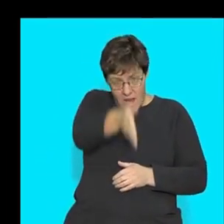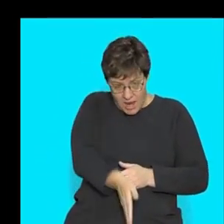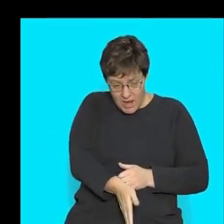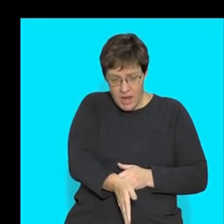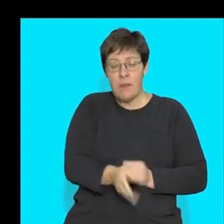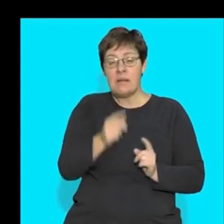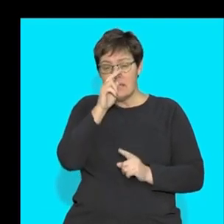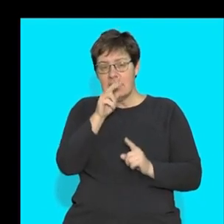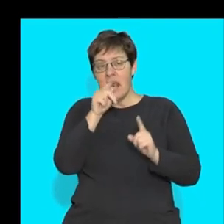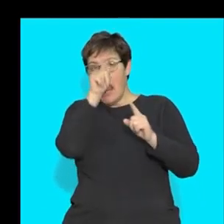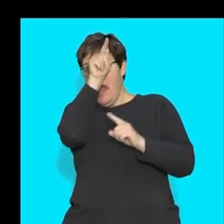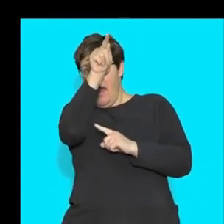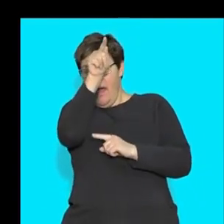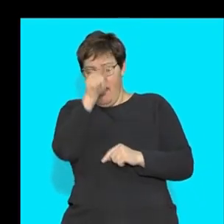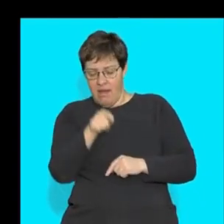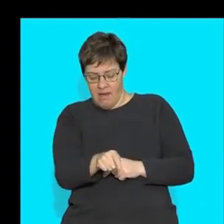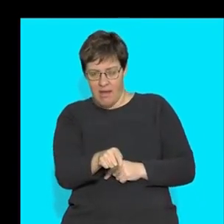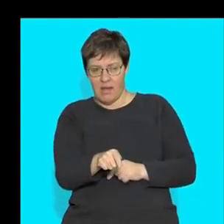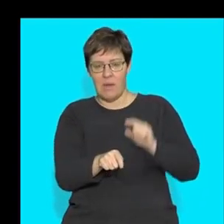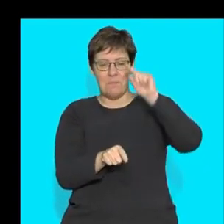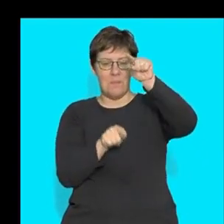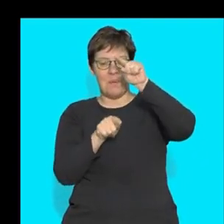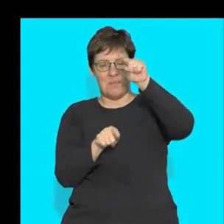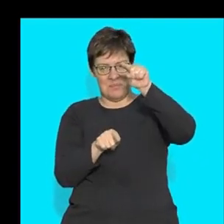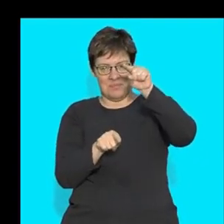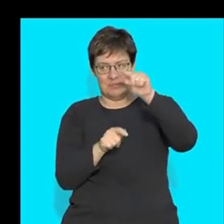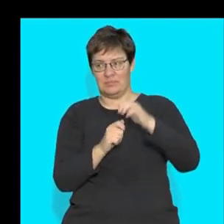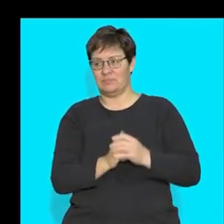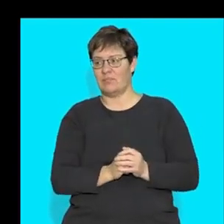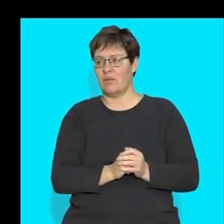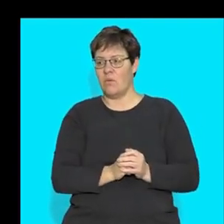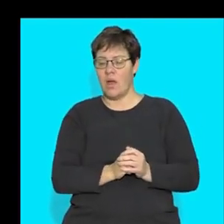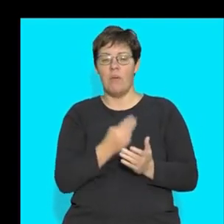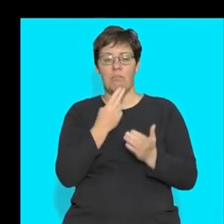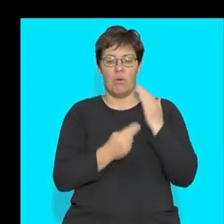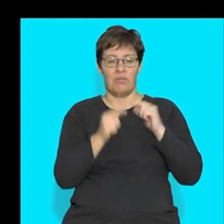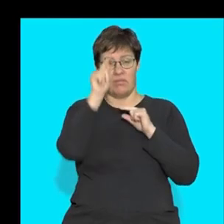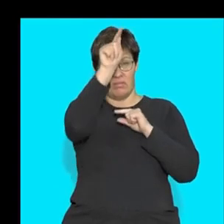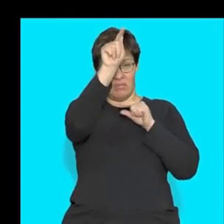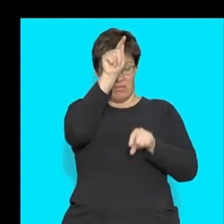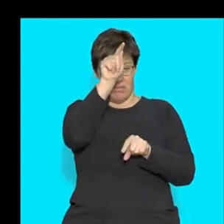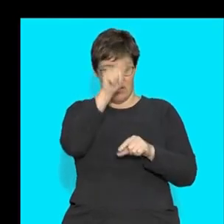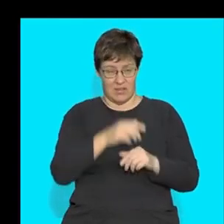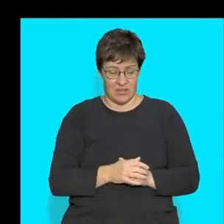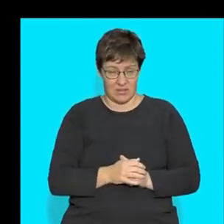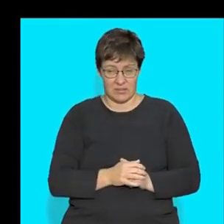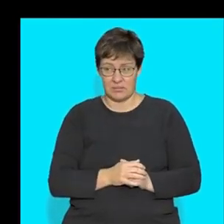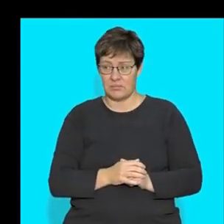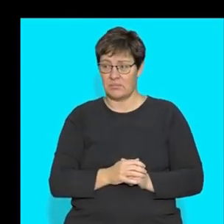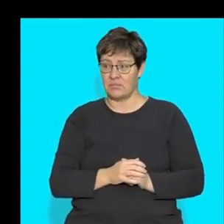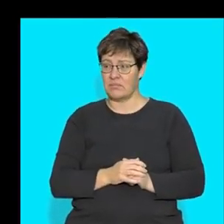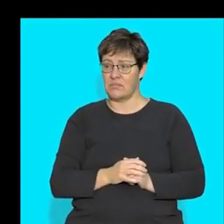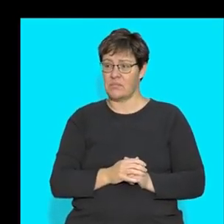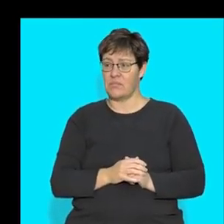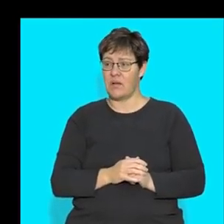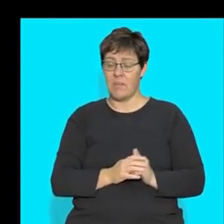on a circle, when it starts here, it becomes a tangent to this line, right? Because it is intersecting at only 1 point. But as soon as